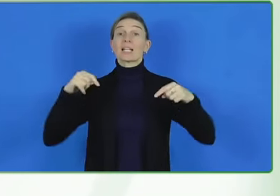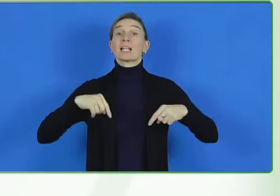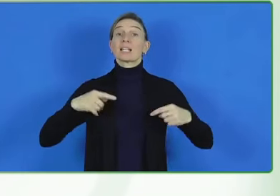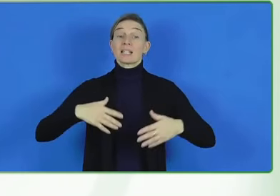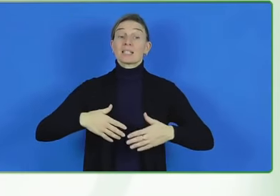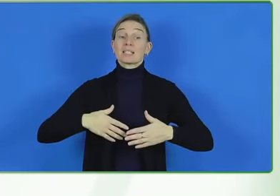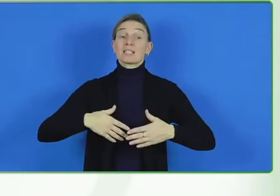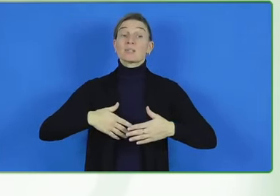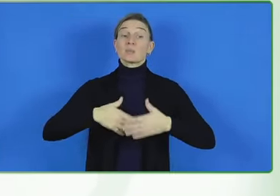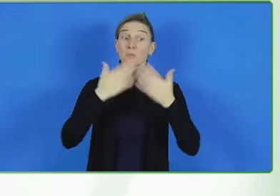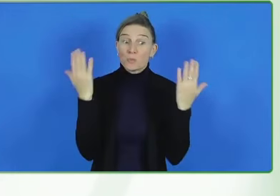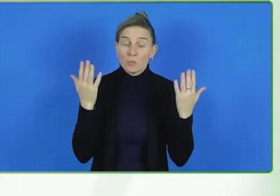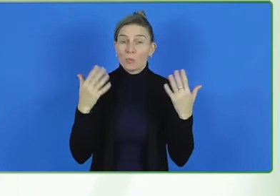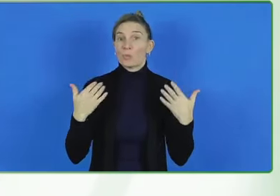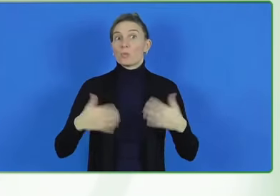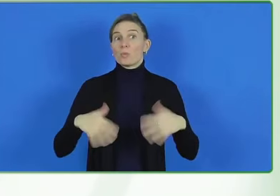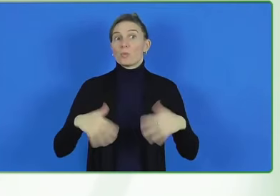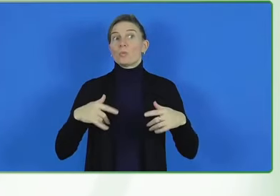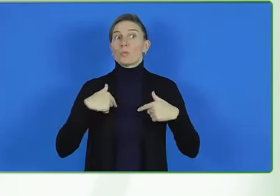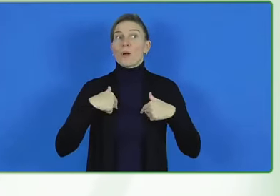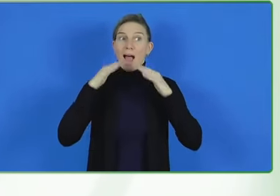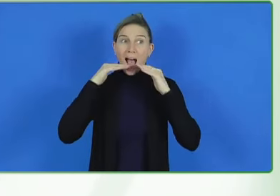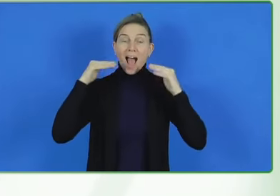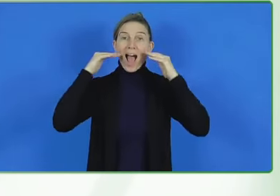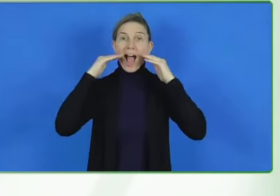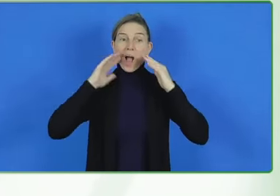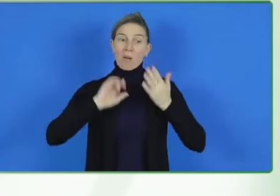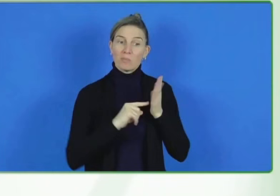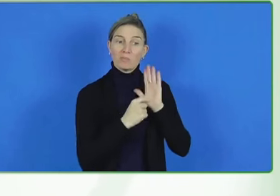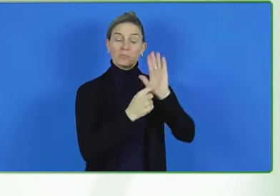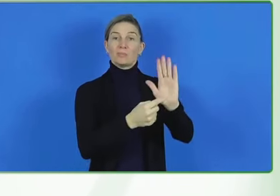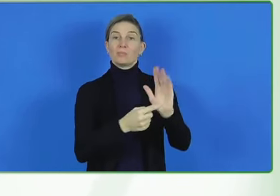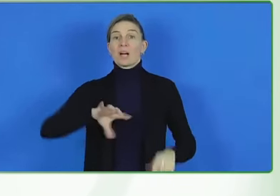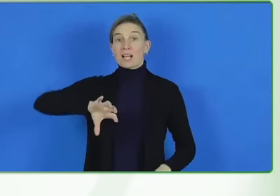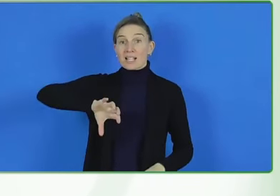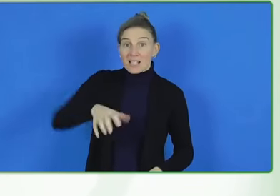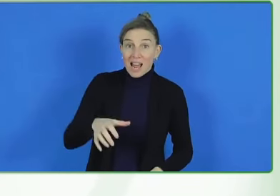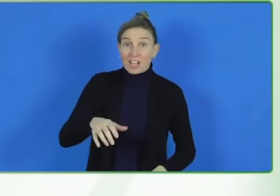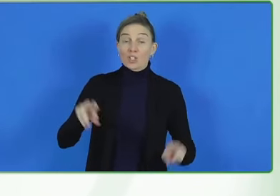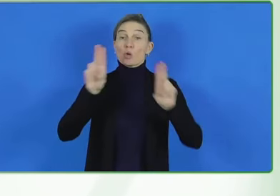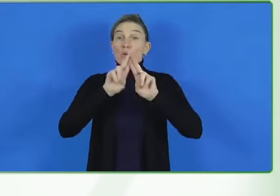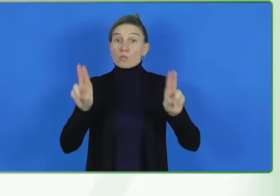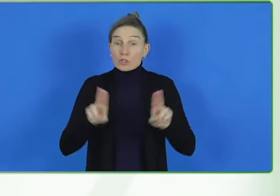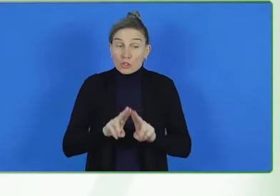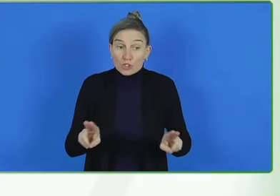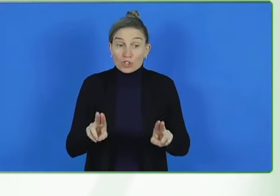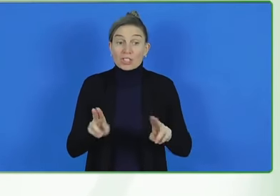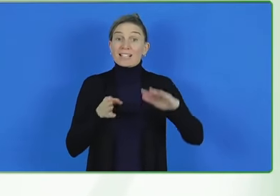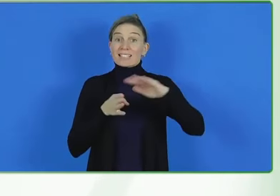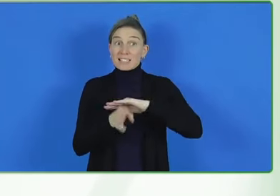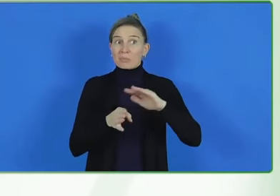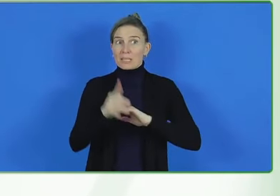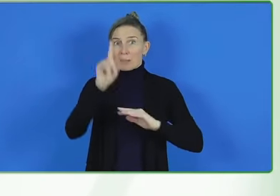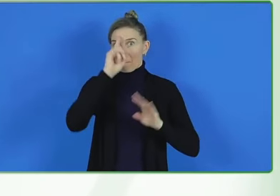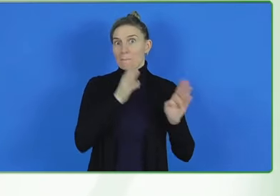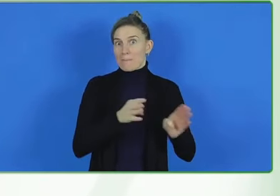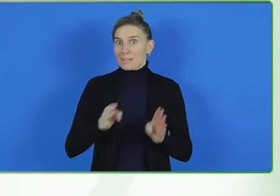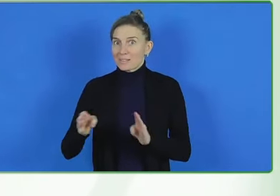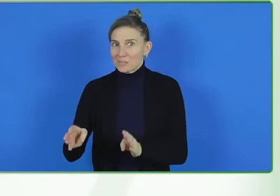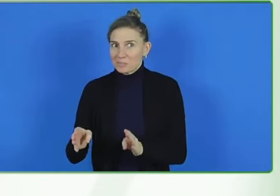country challenge, the National Universal Accessibility Plan. Next slide,